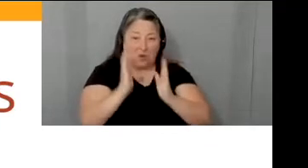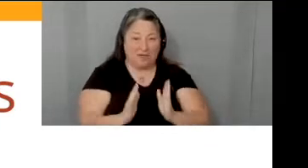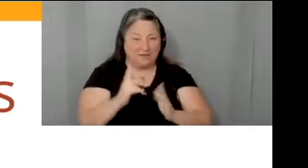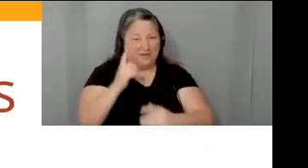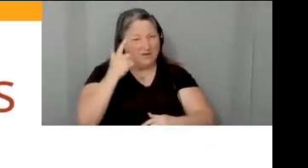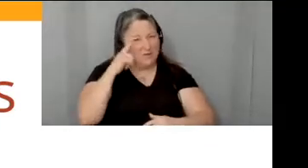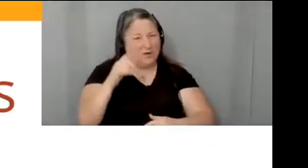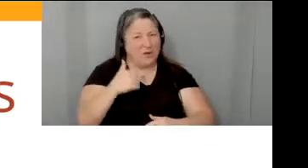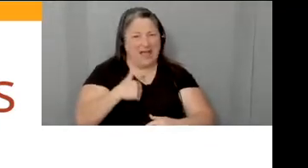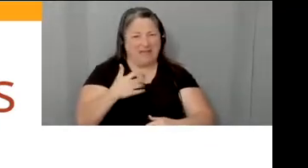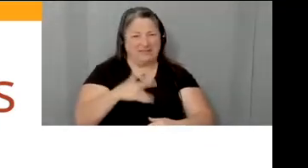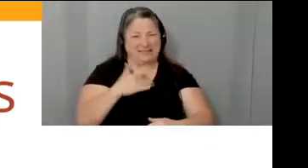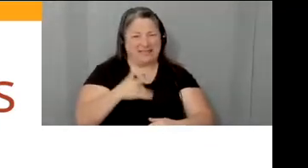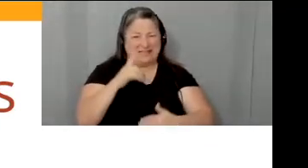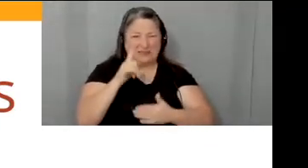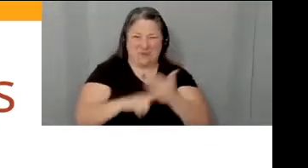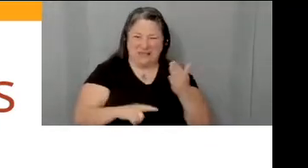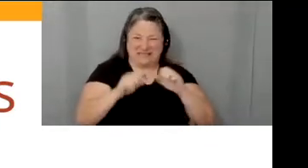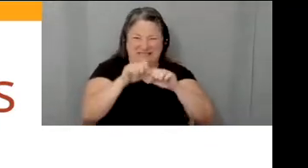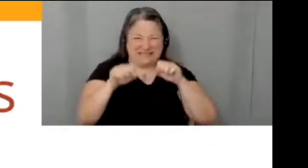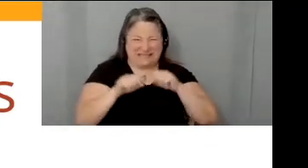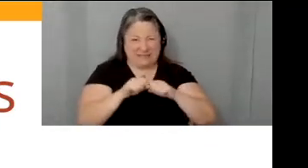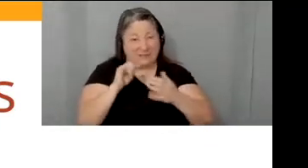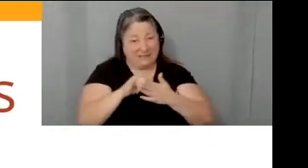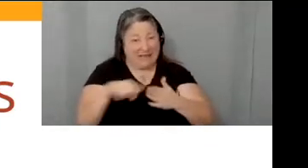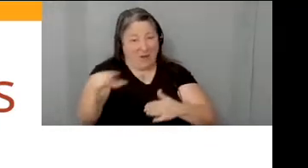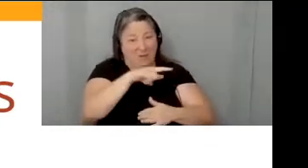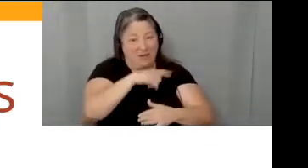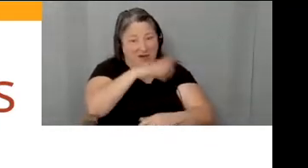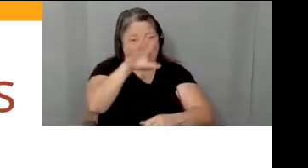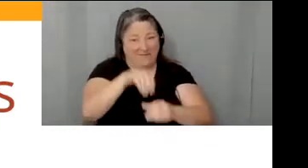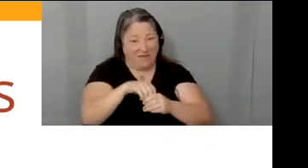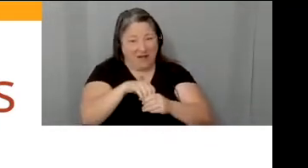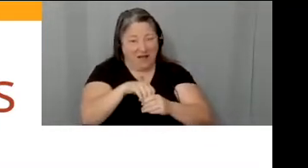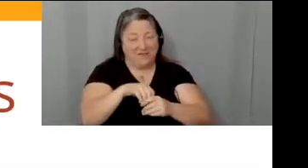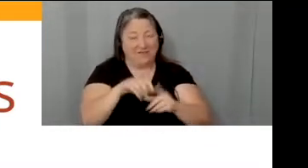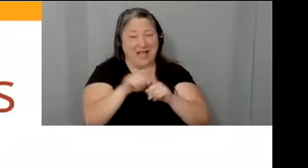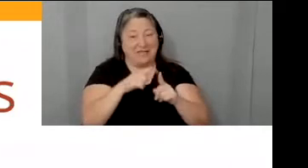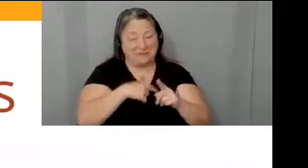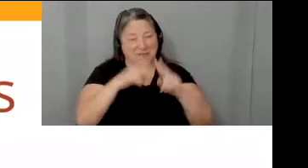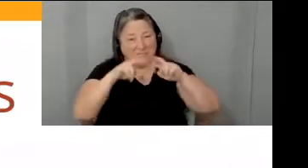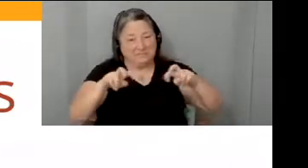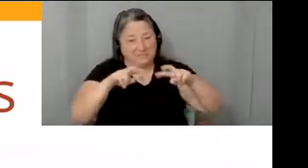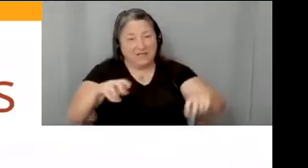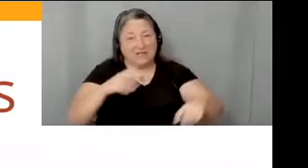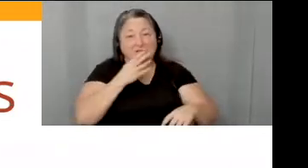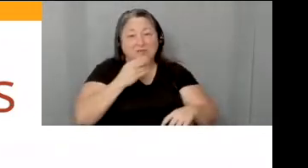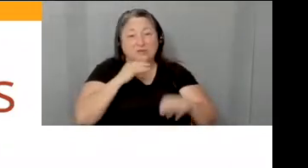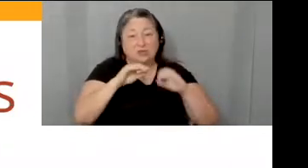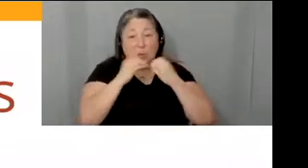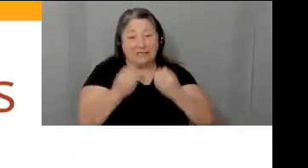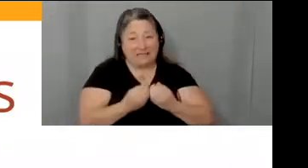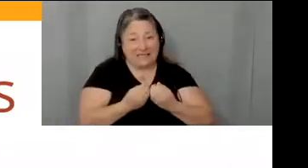of, what is the context in which you may be getting into as you look at Jewish organizations. Next slide, please.